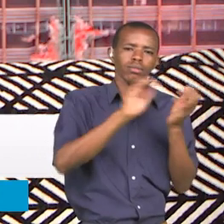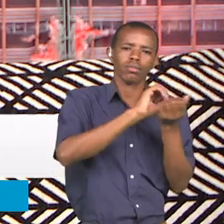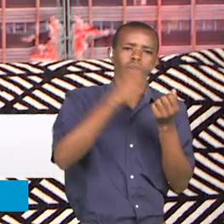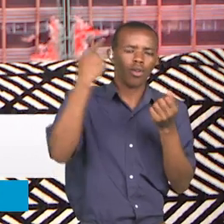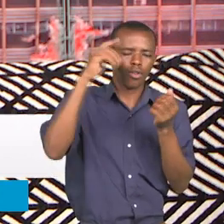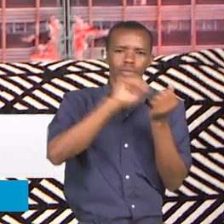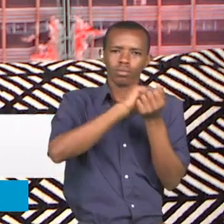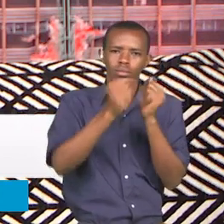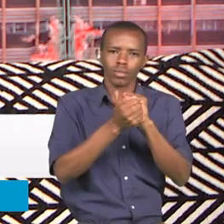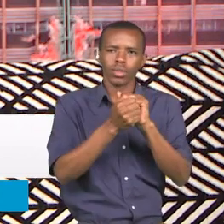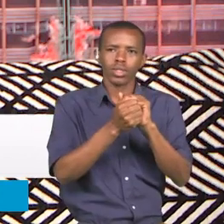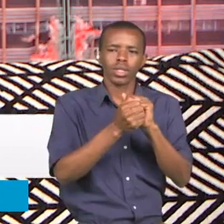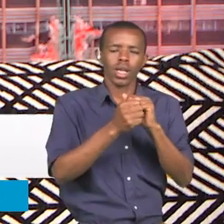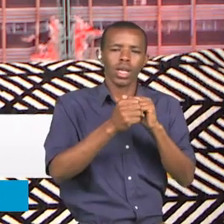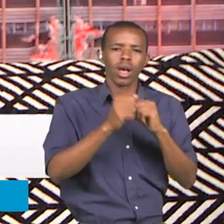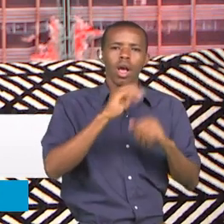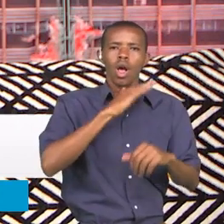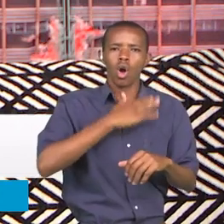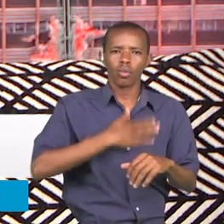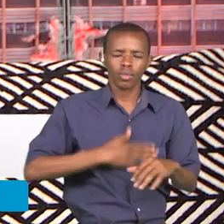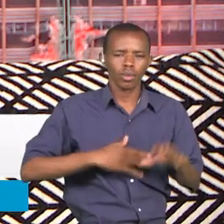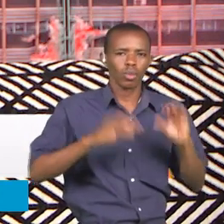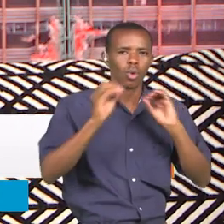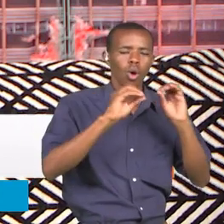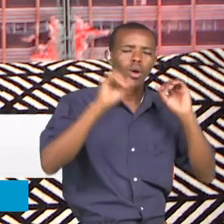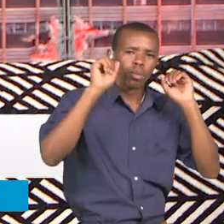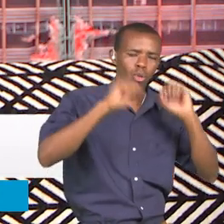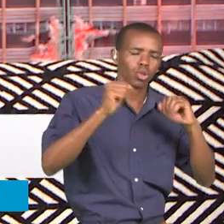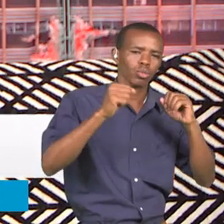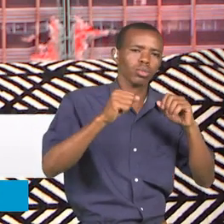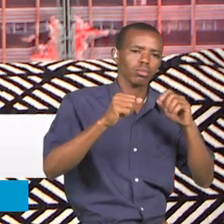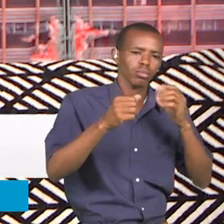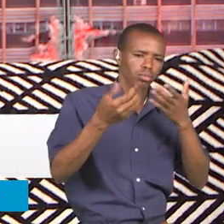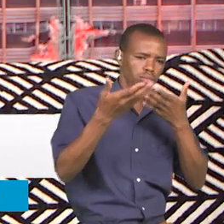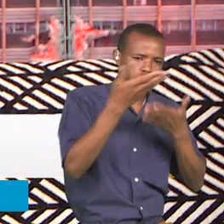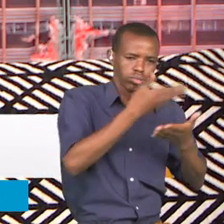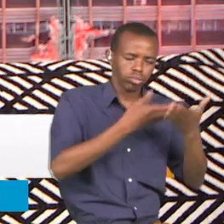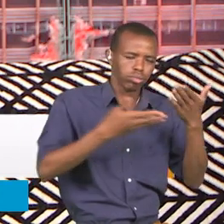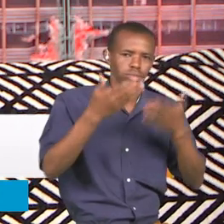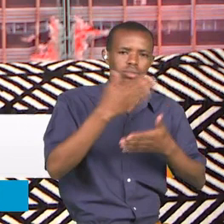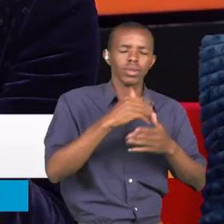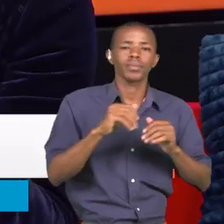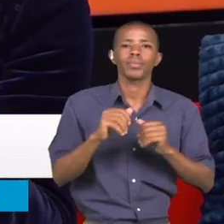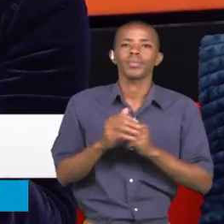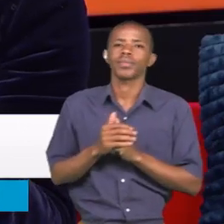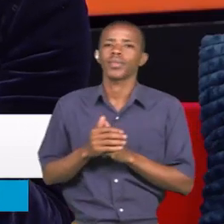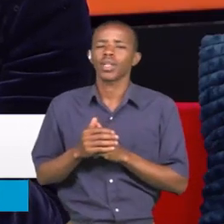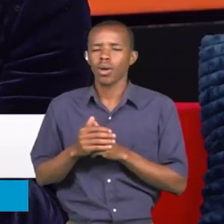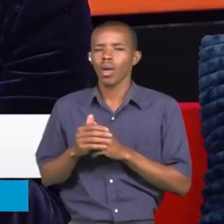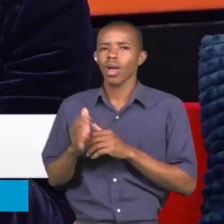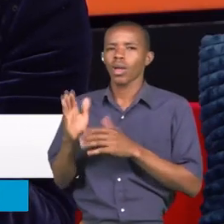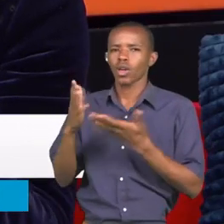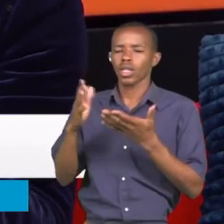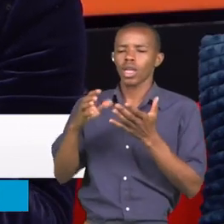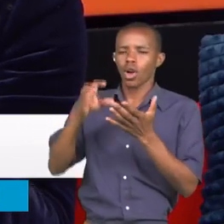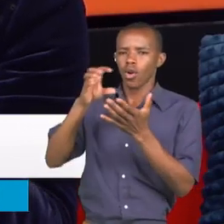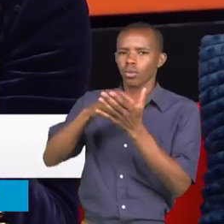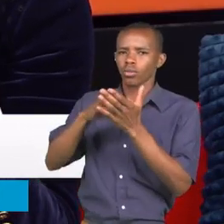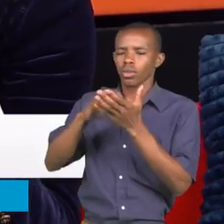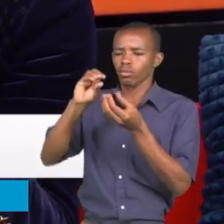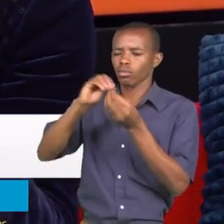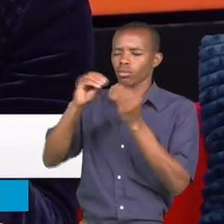one party is not too comfortable, okay, this is something that can usually be talked about. Okay. Yeah. Okay. Now, let's go back to content